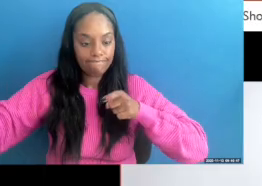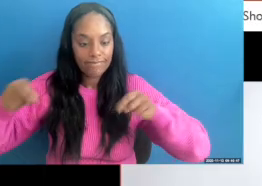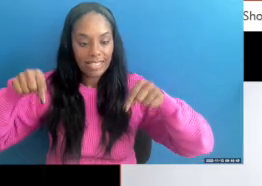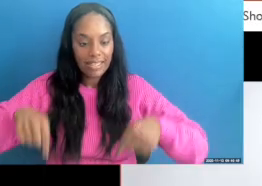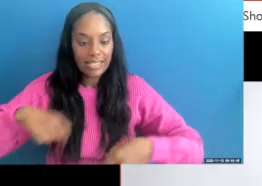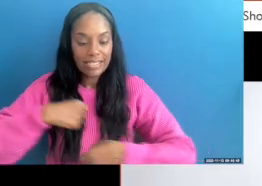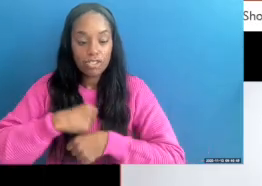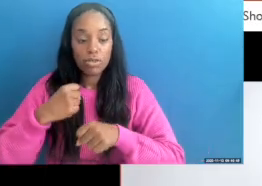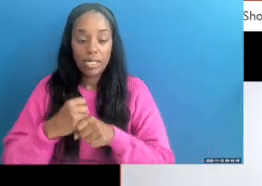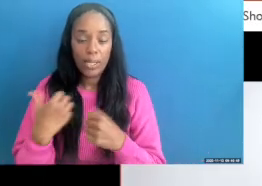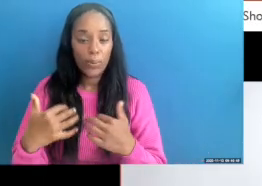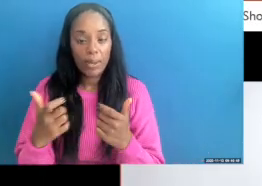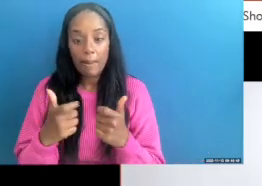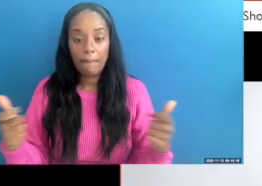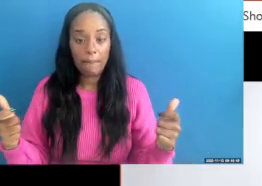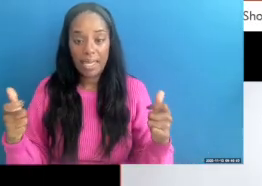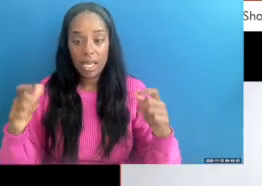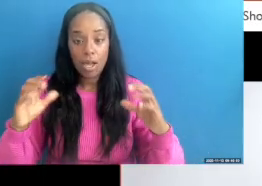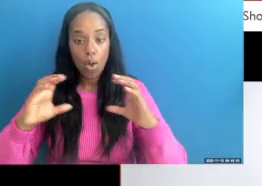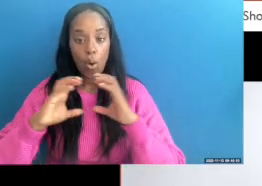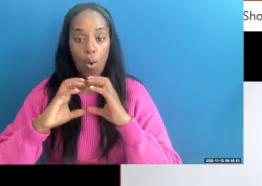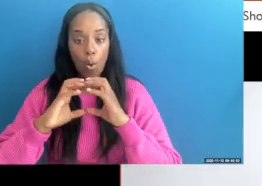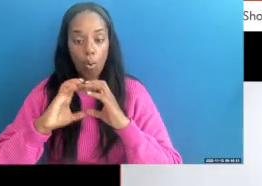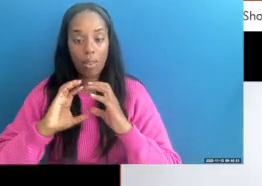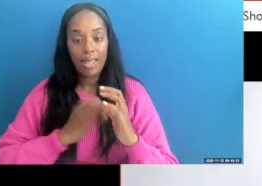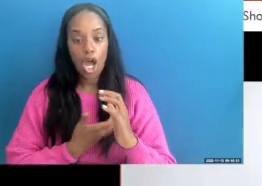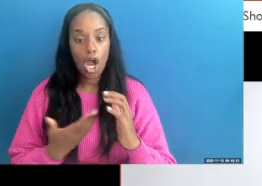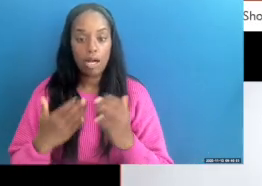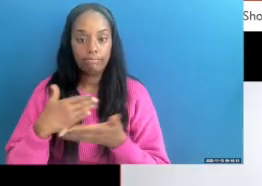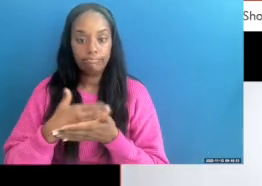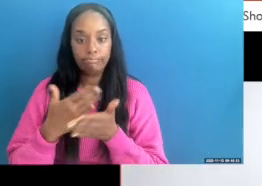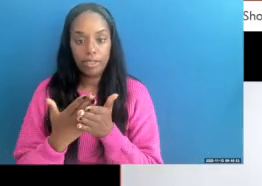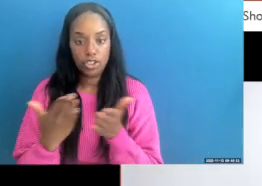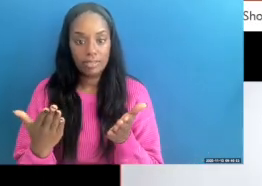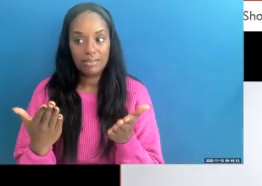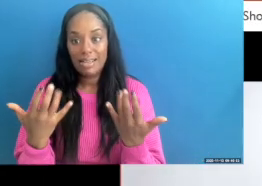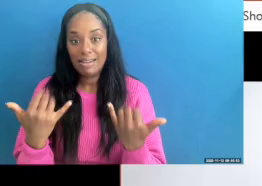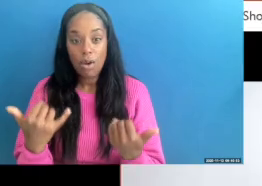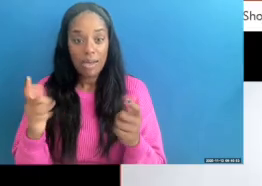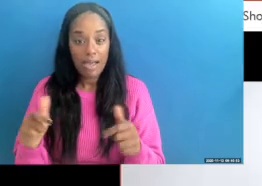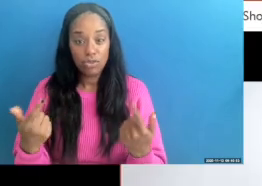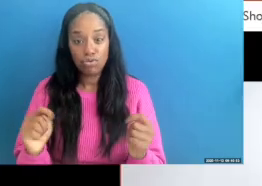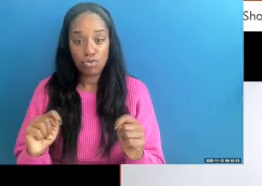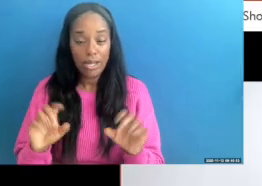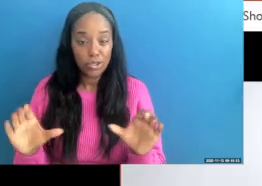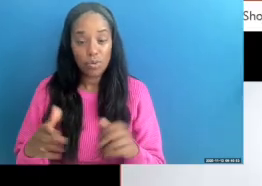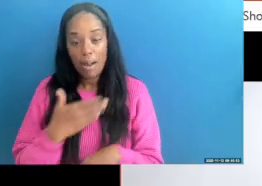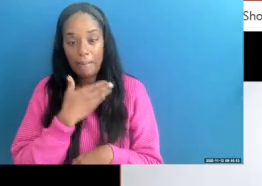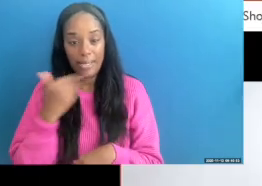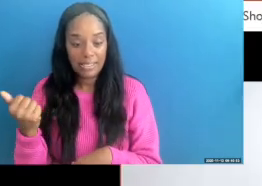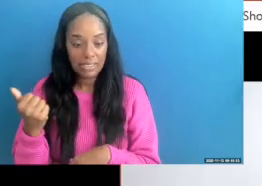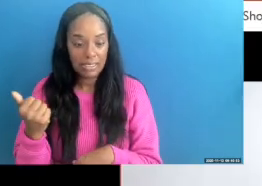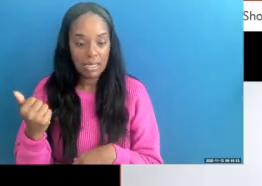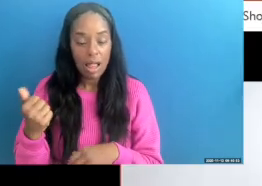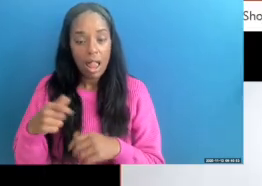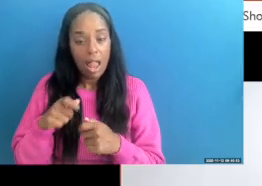hole in our emissions reduction budget that we now need to try to do our best to fill.